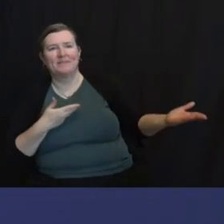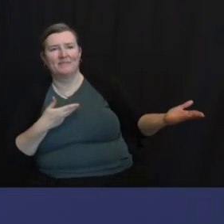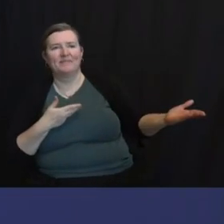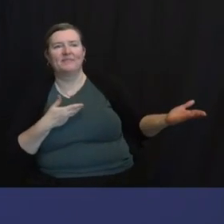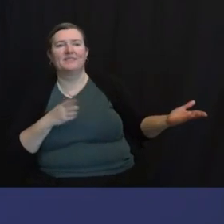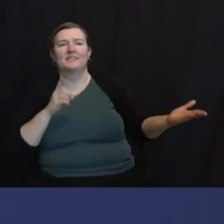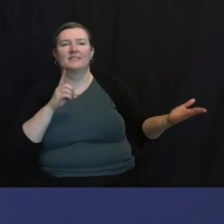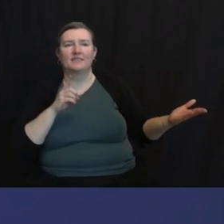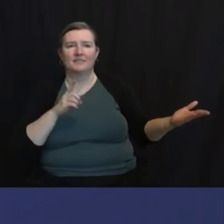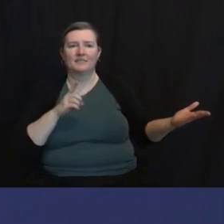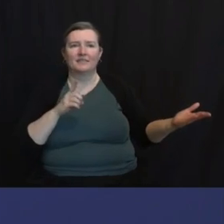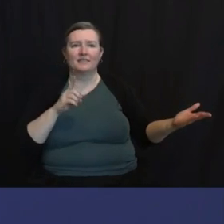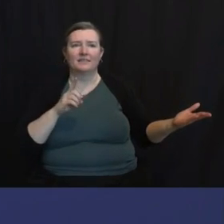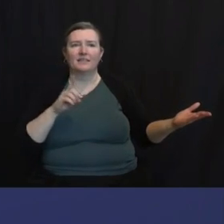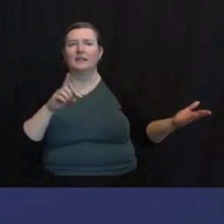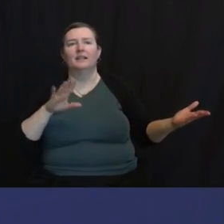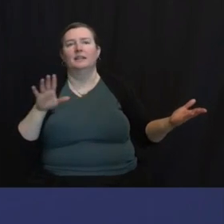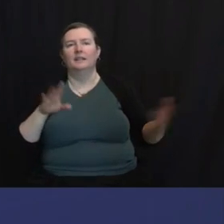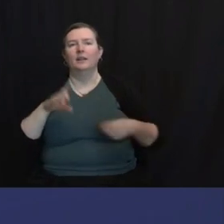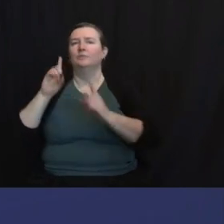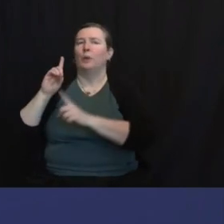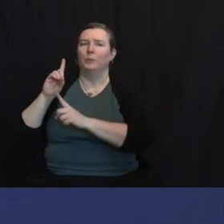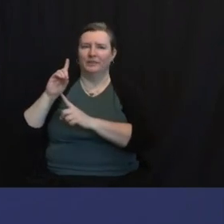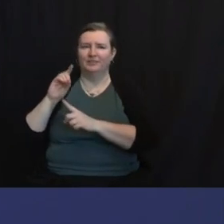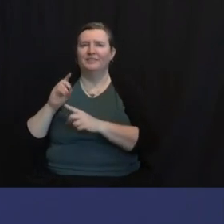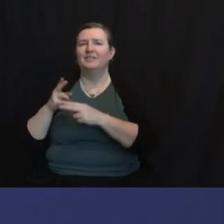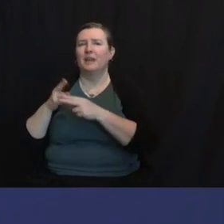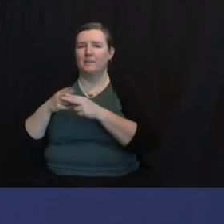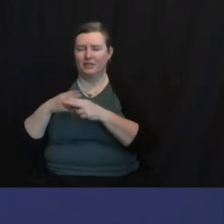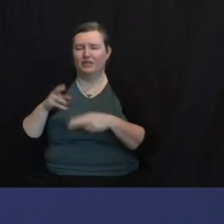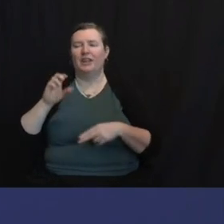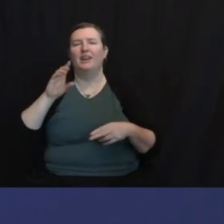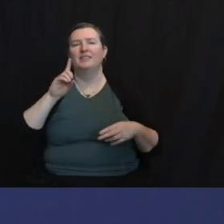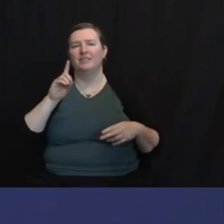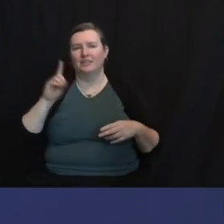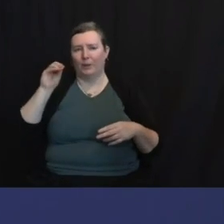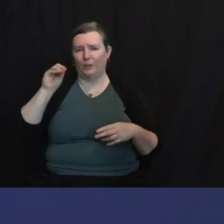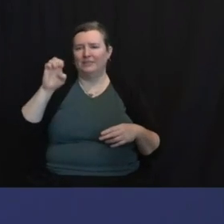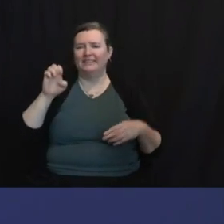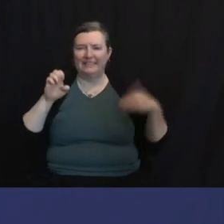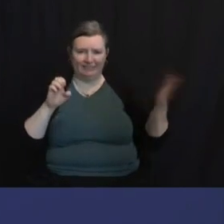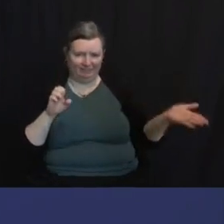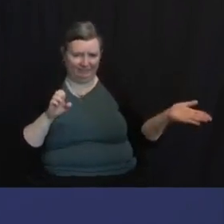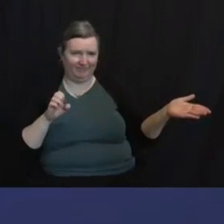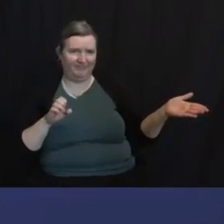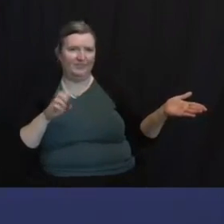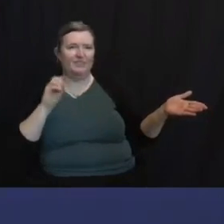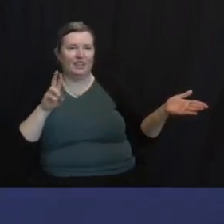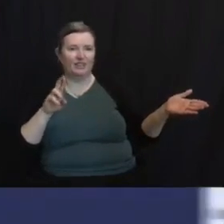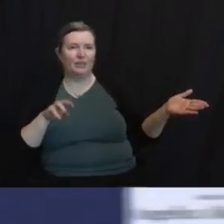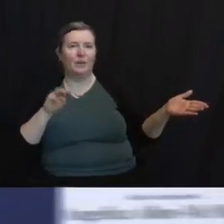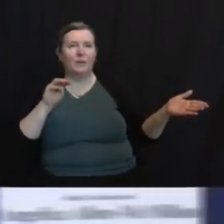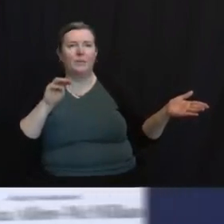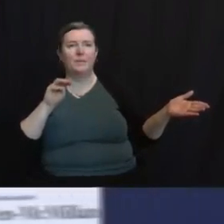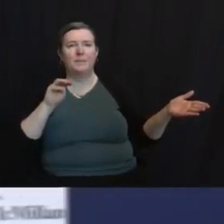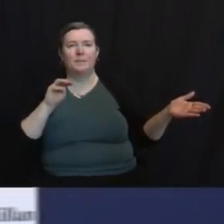Acting Commissioner of the New Jersey Department of Education, Dr. Angelica Allen McMillan.